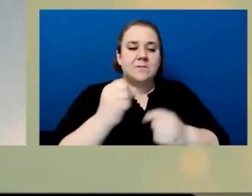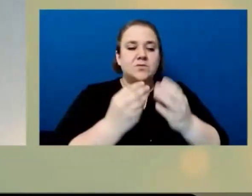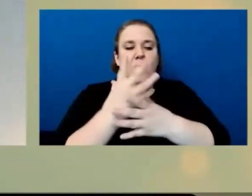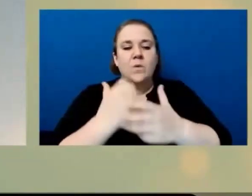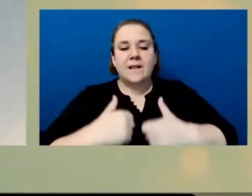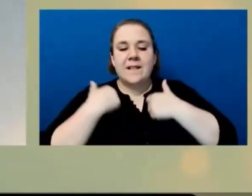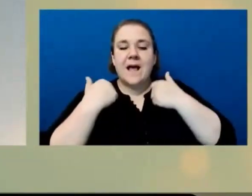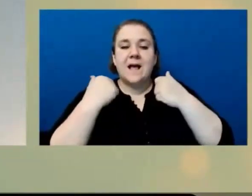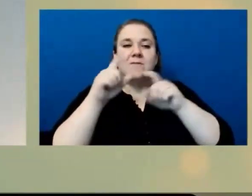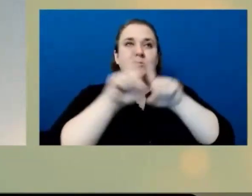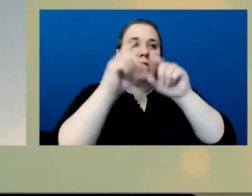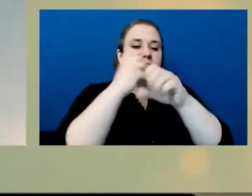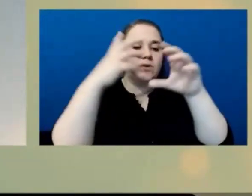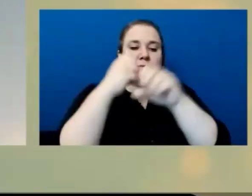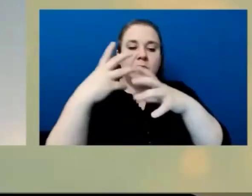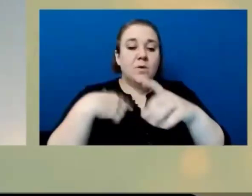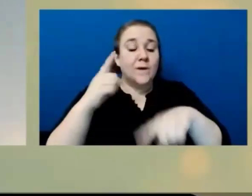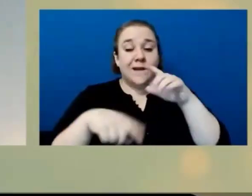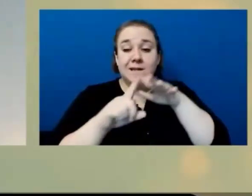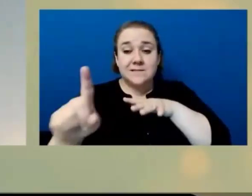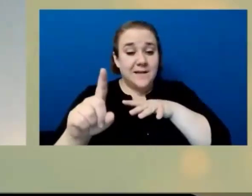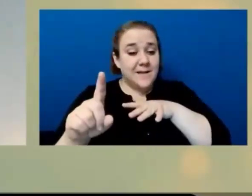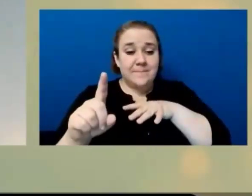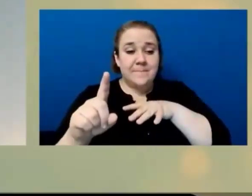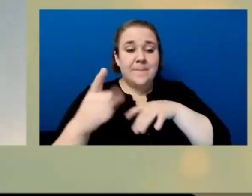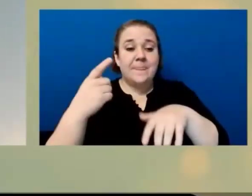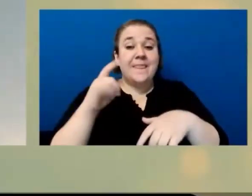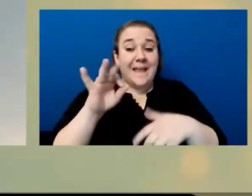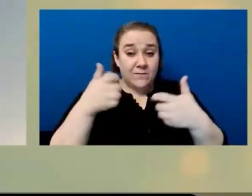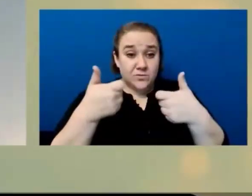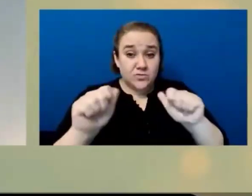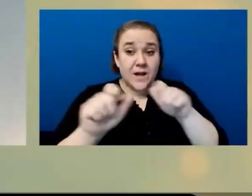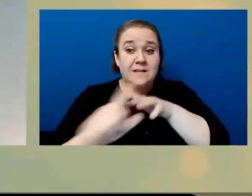So what if instead we hold